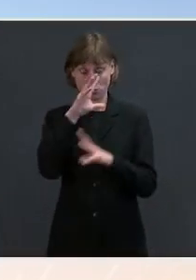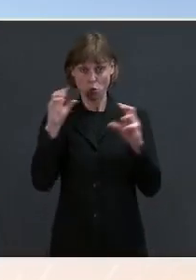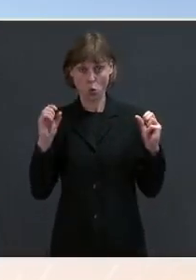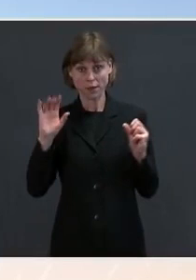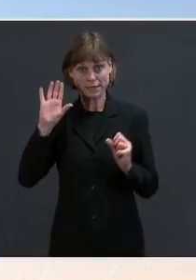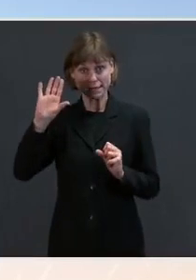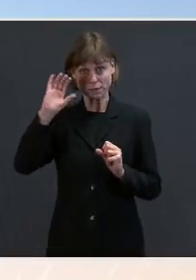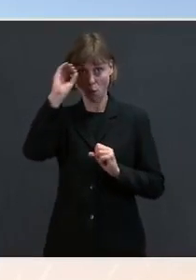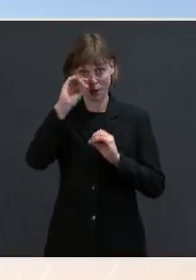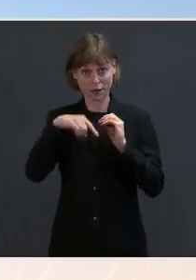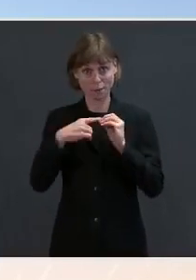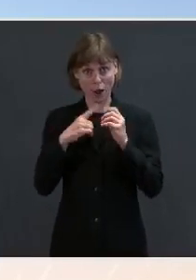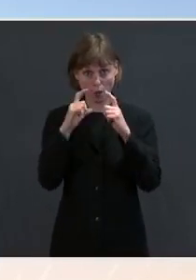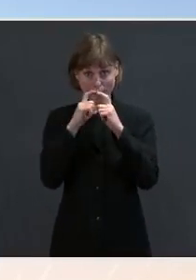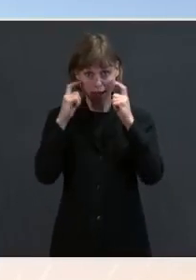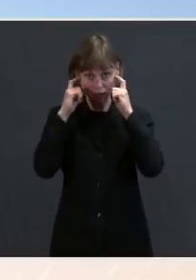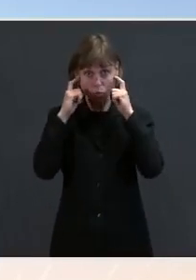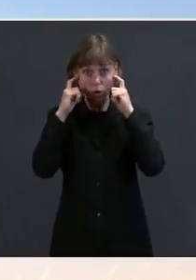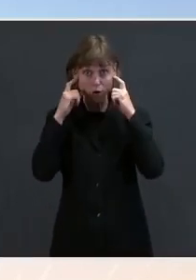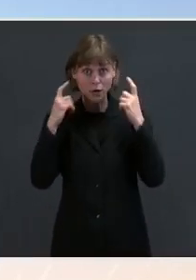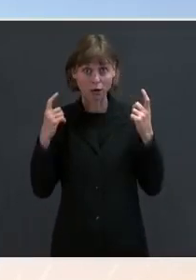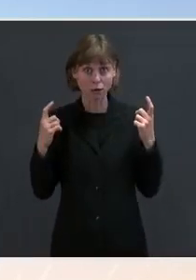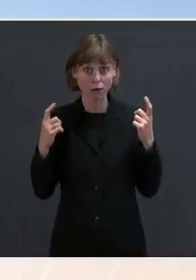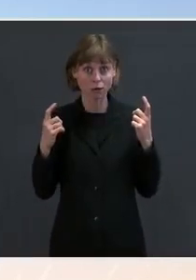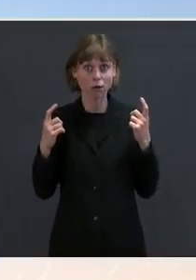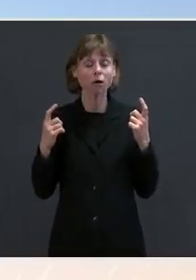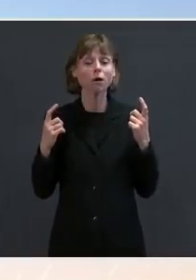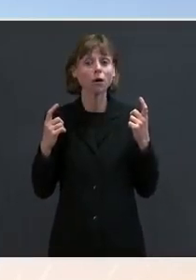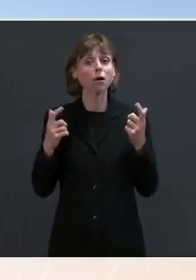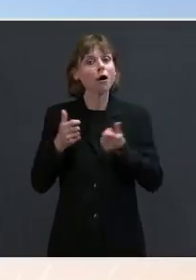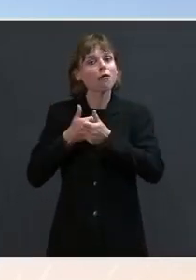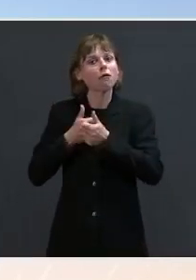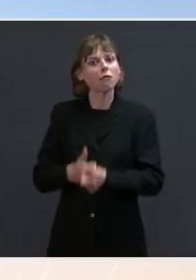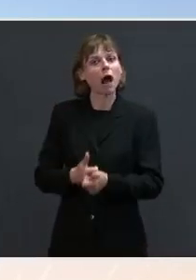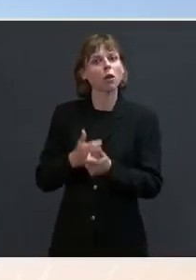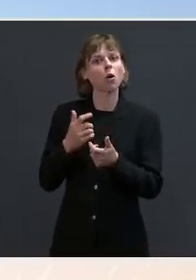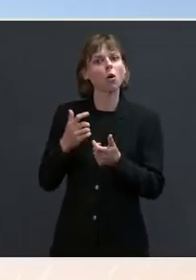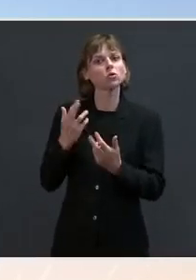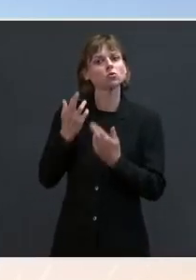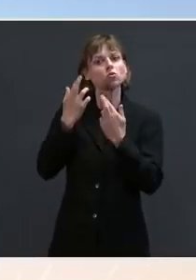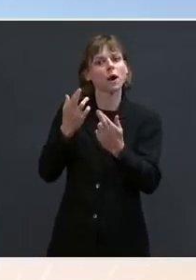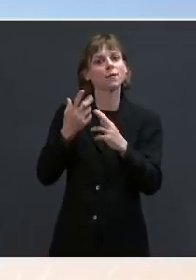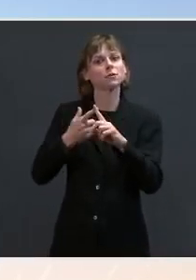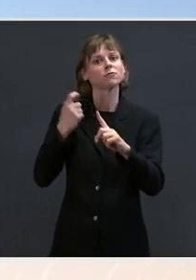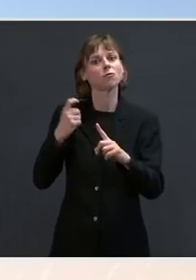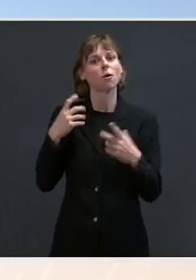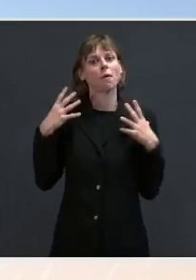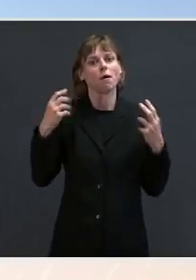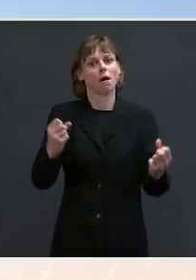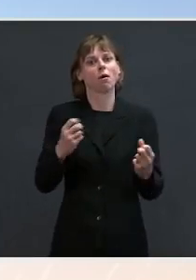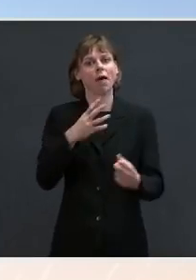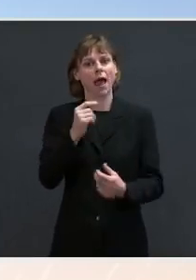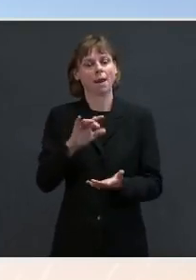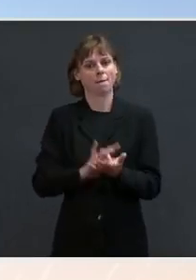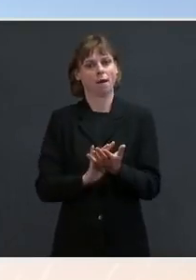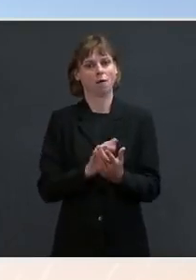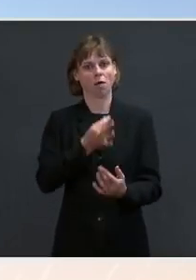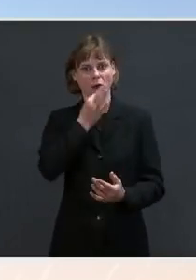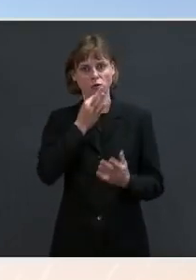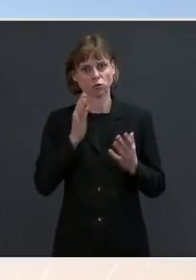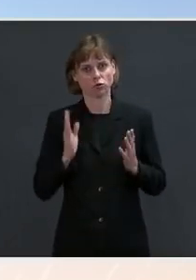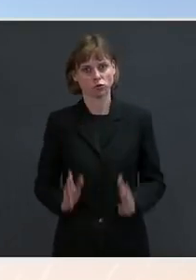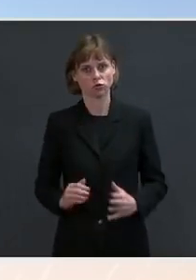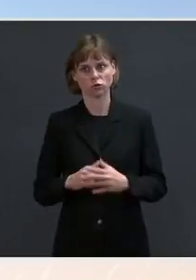on mask wearing is based on the recommendations of health and medical experts and their views that it could